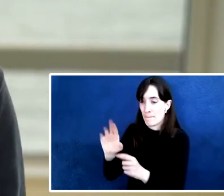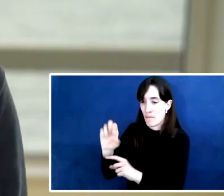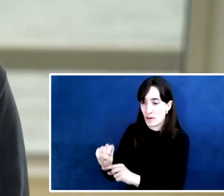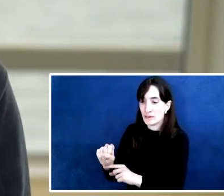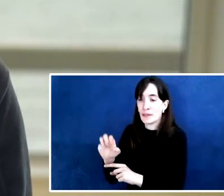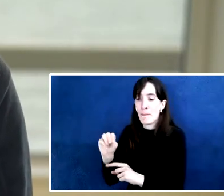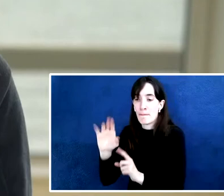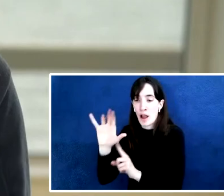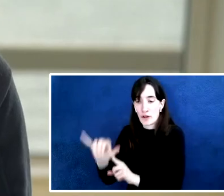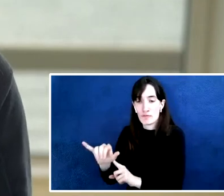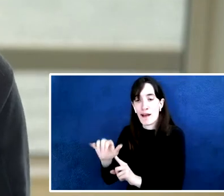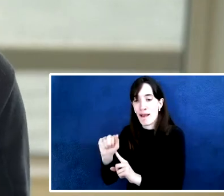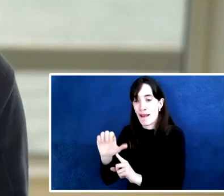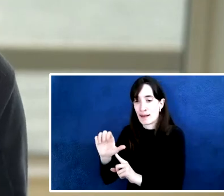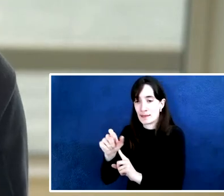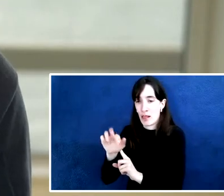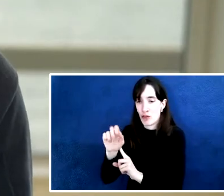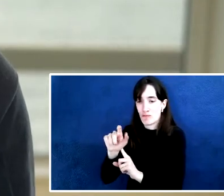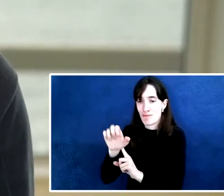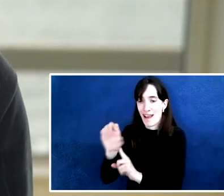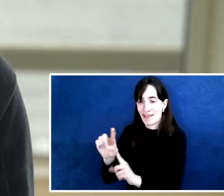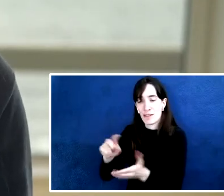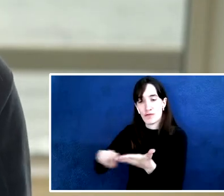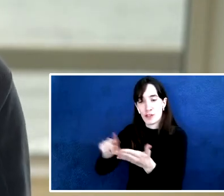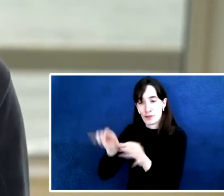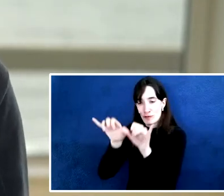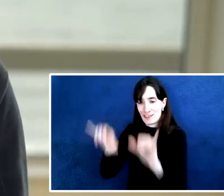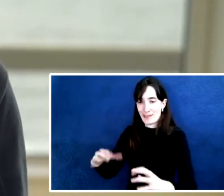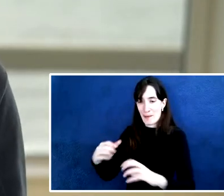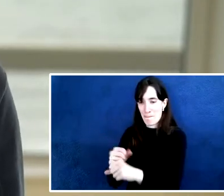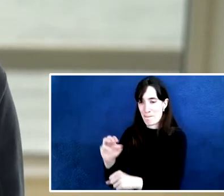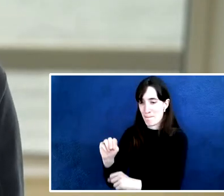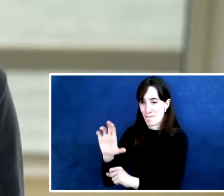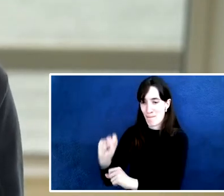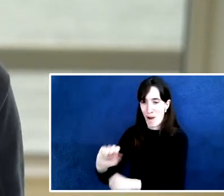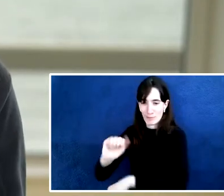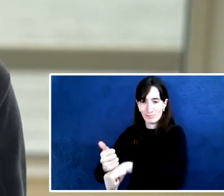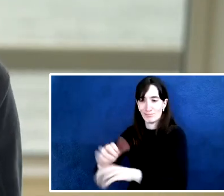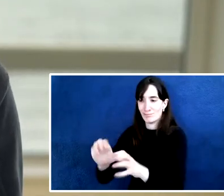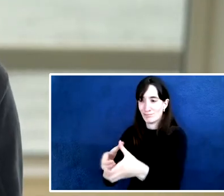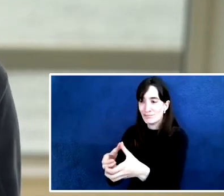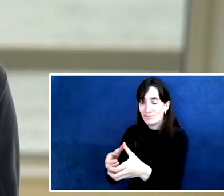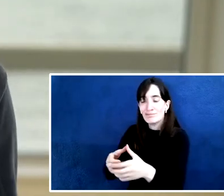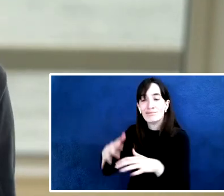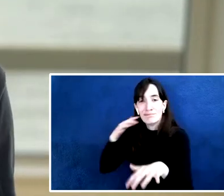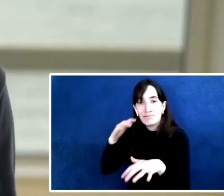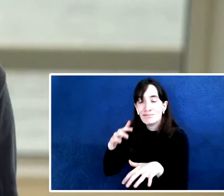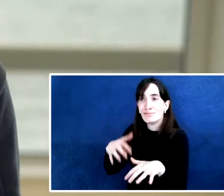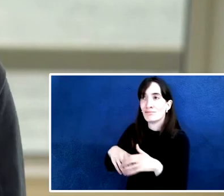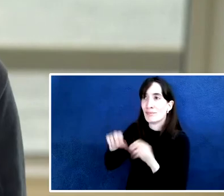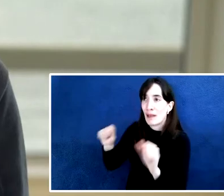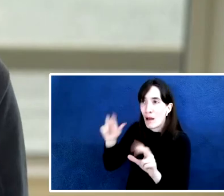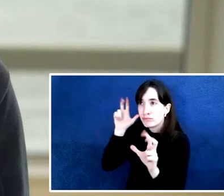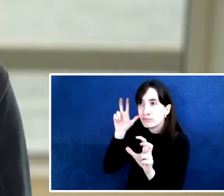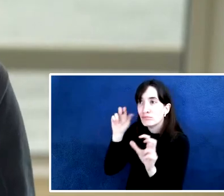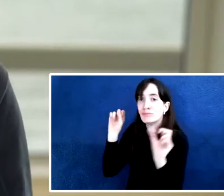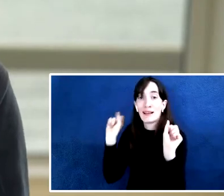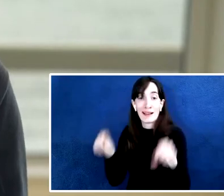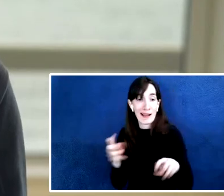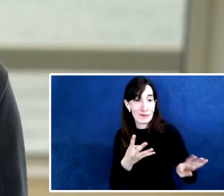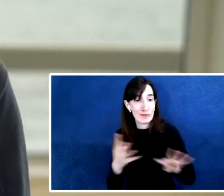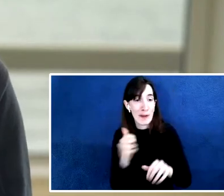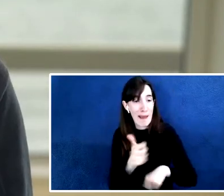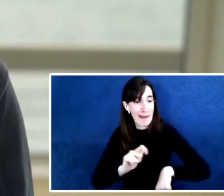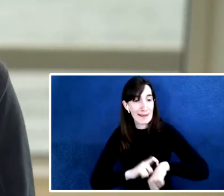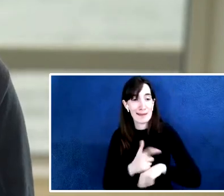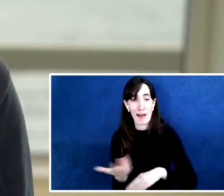Research System. If you like what you can hear, you can live stream this hydrophone anytime, day or night, using the link we